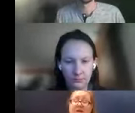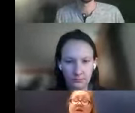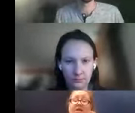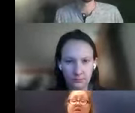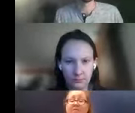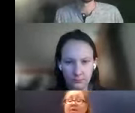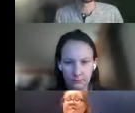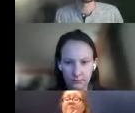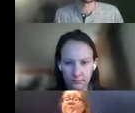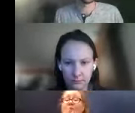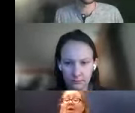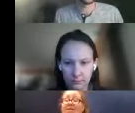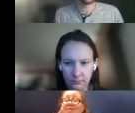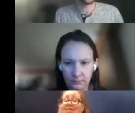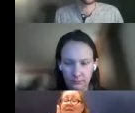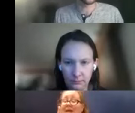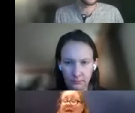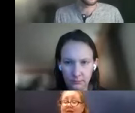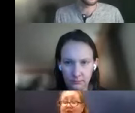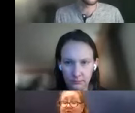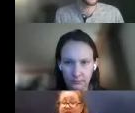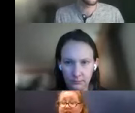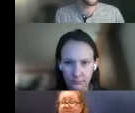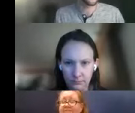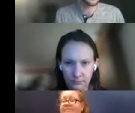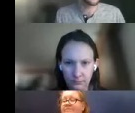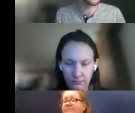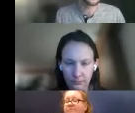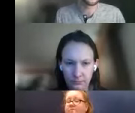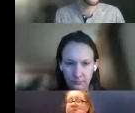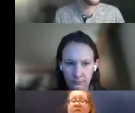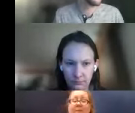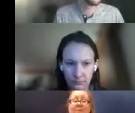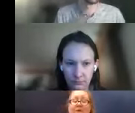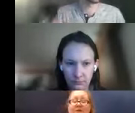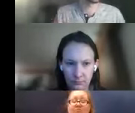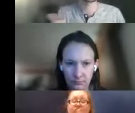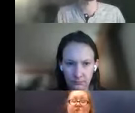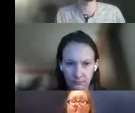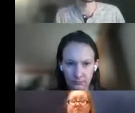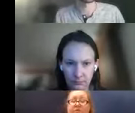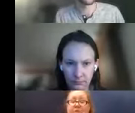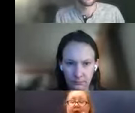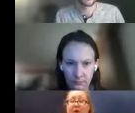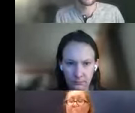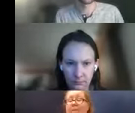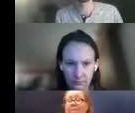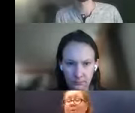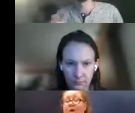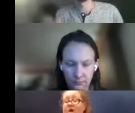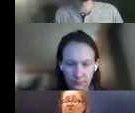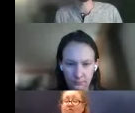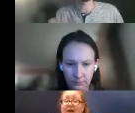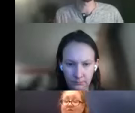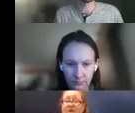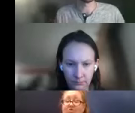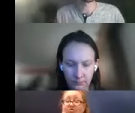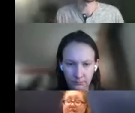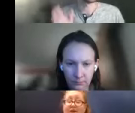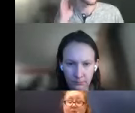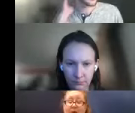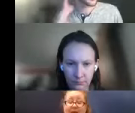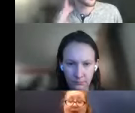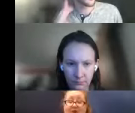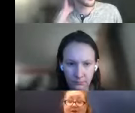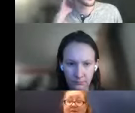areas, some of the more right-of-way or more recreational greenway areas may have